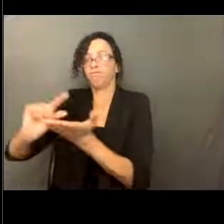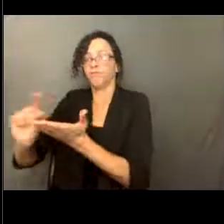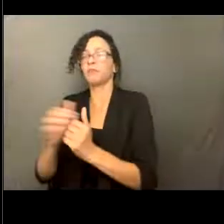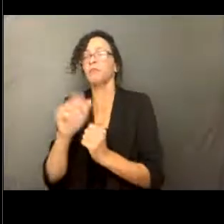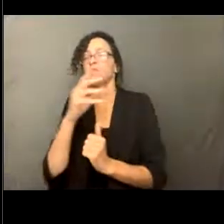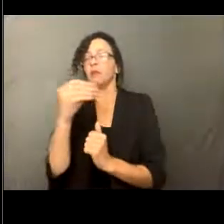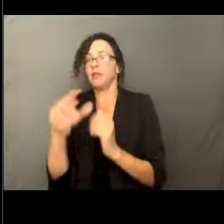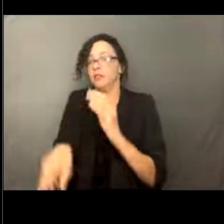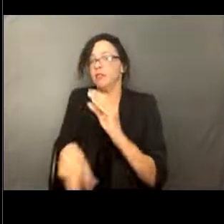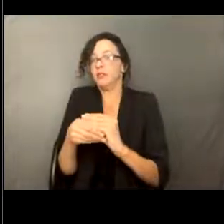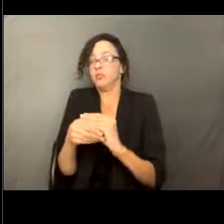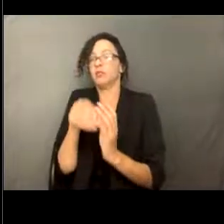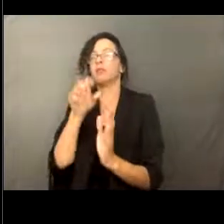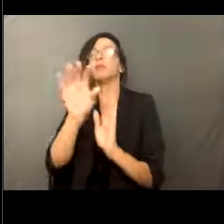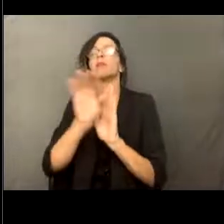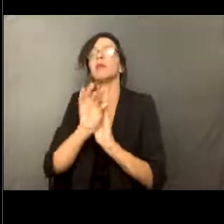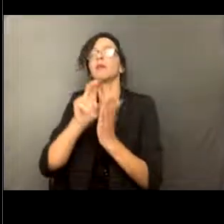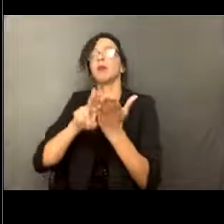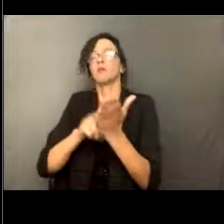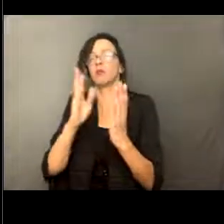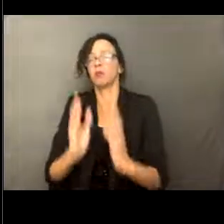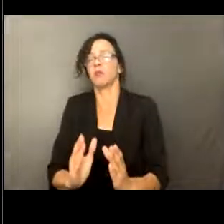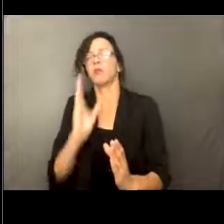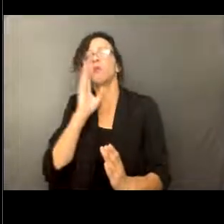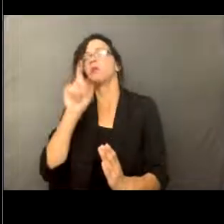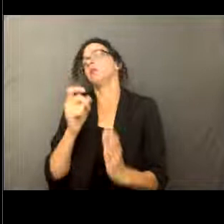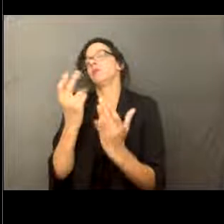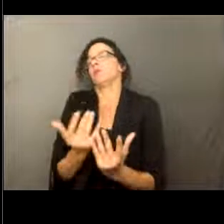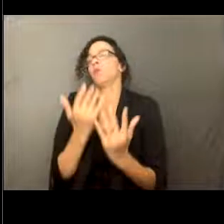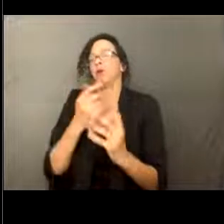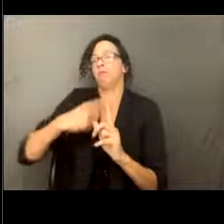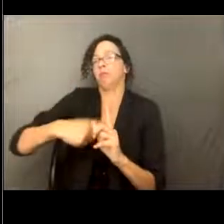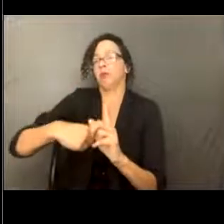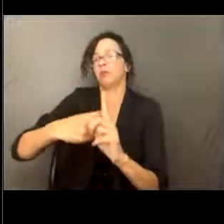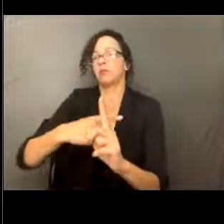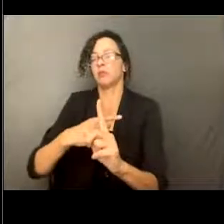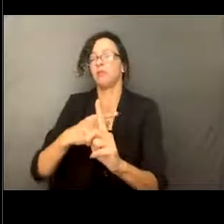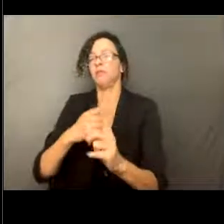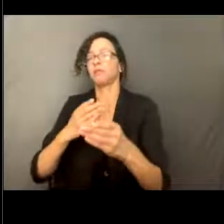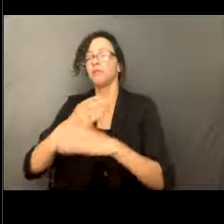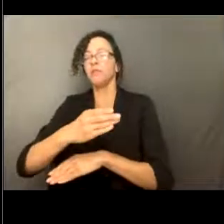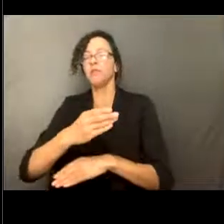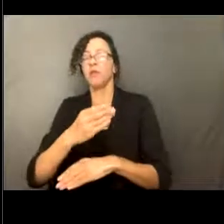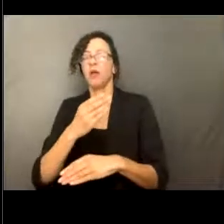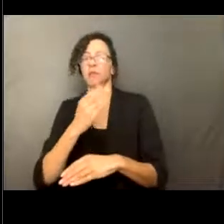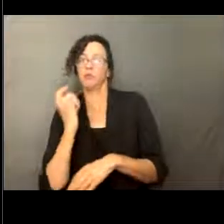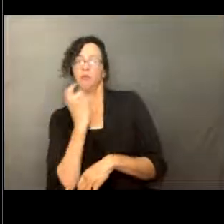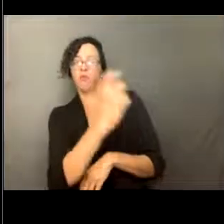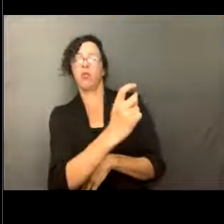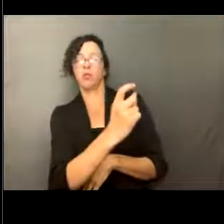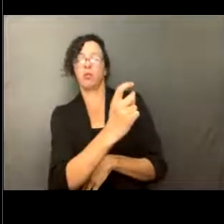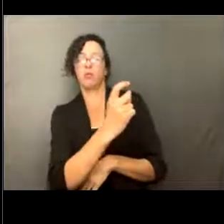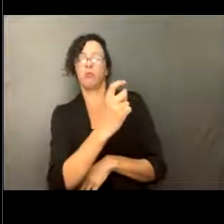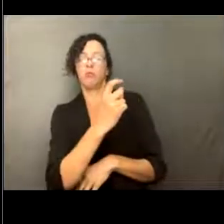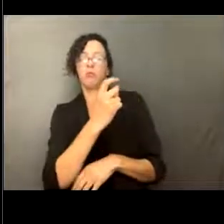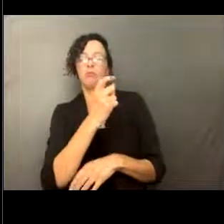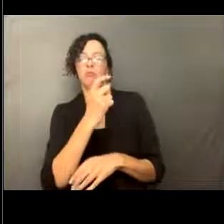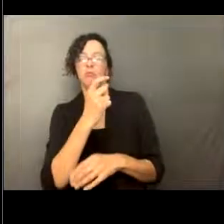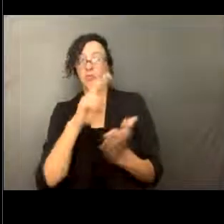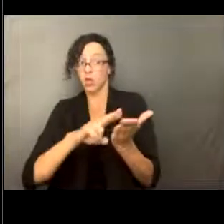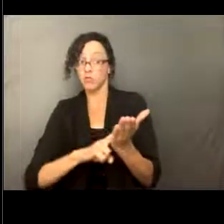contractor would need to wait months after being awarded the contract to have materials delivered. Next slide.